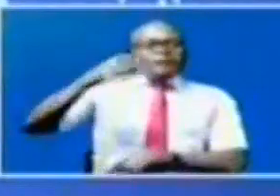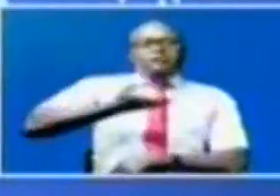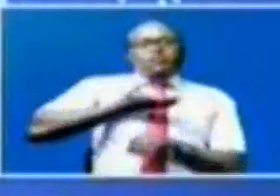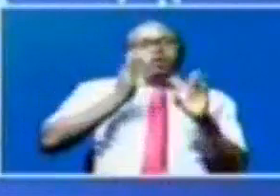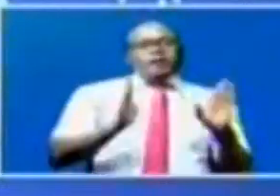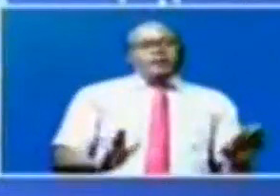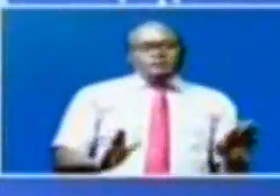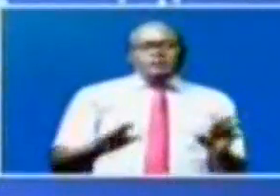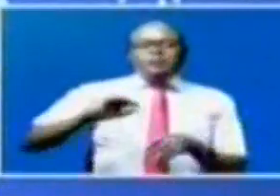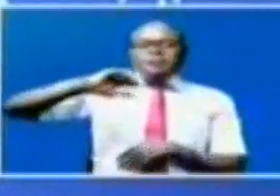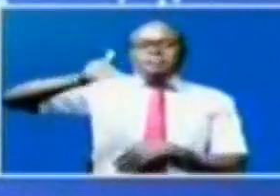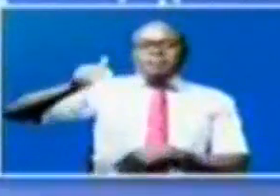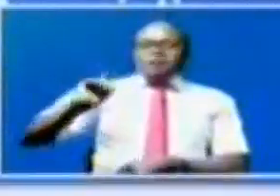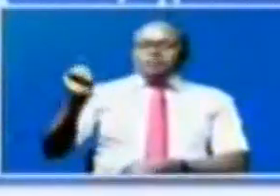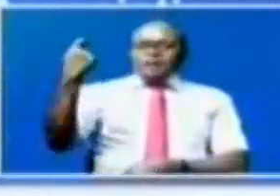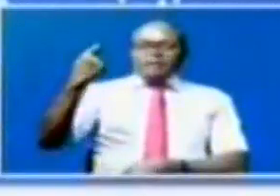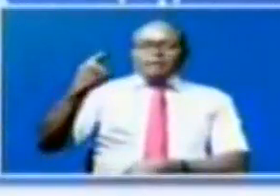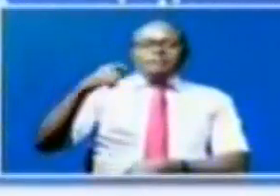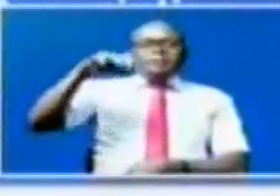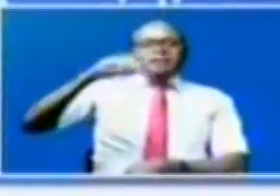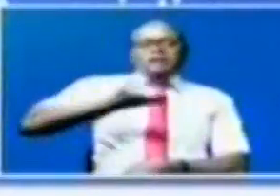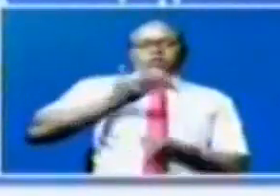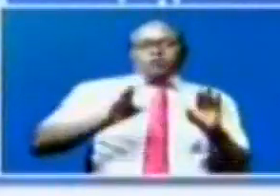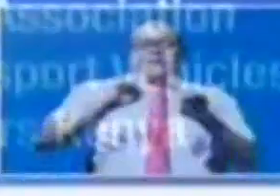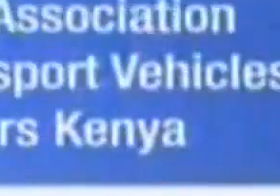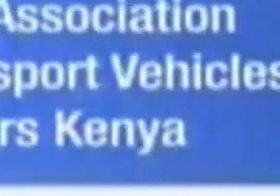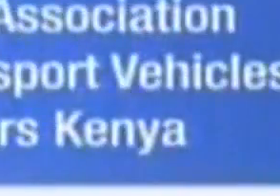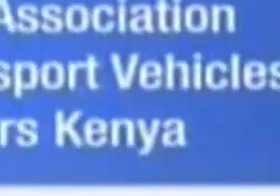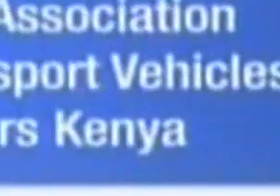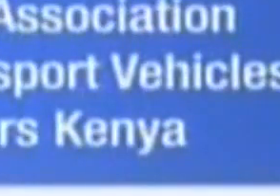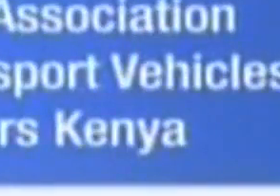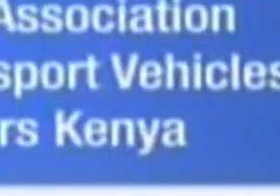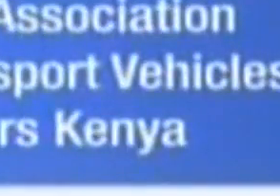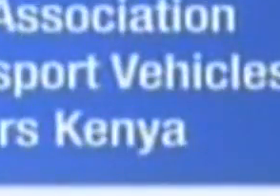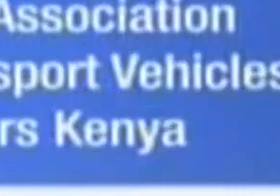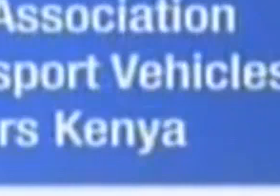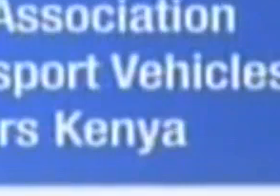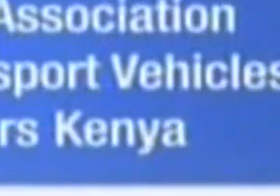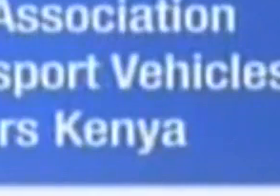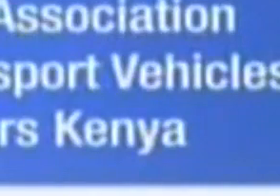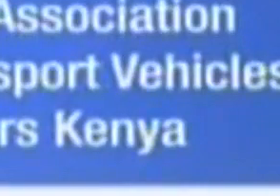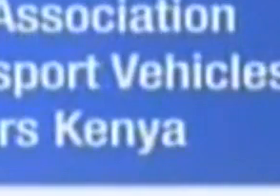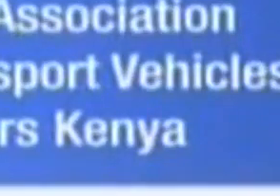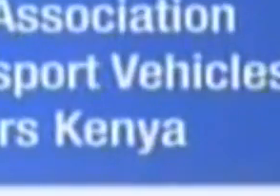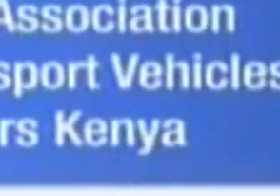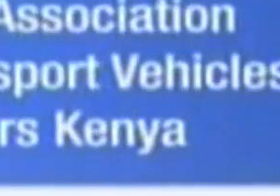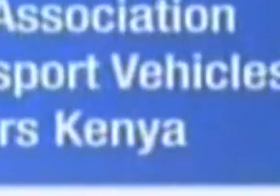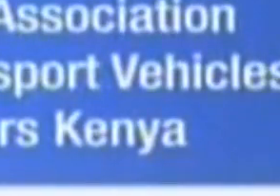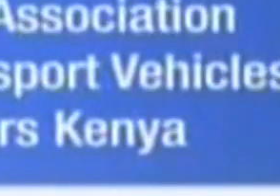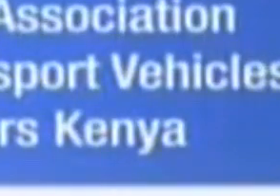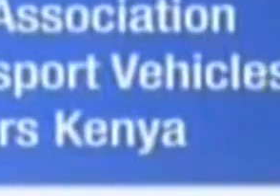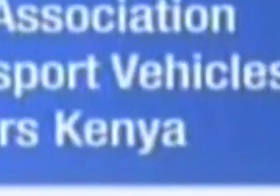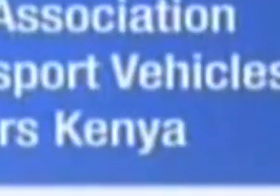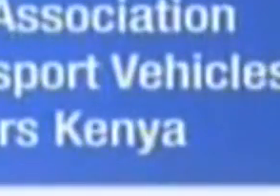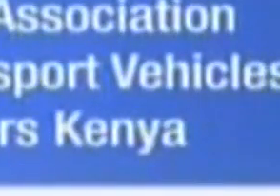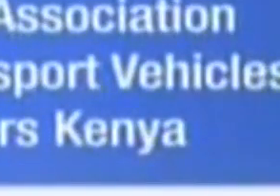Owners, Mount Kenya Matatu Owners Association, and the Association of Bus Operators Kenya have threatened to